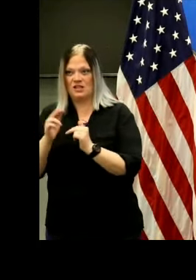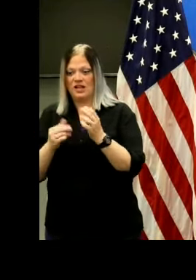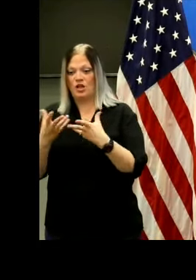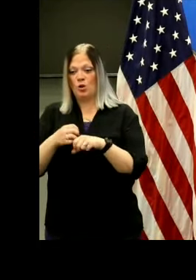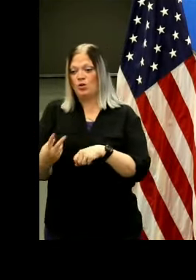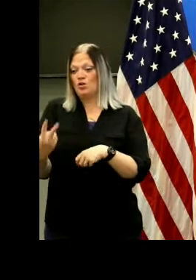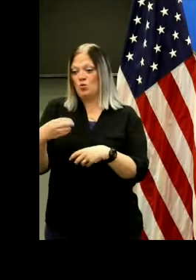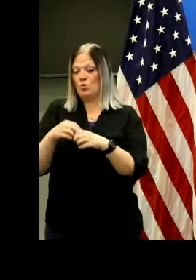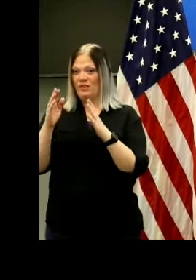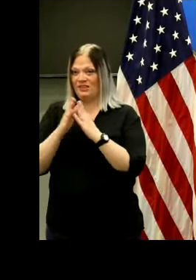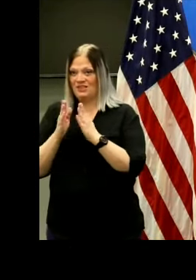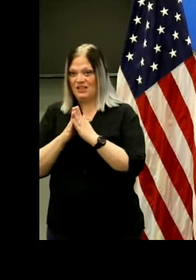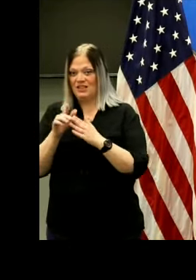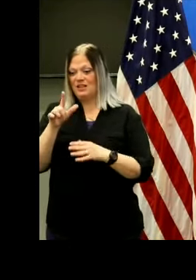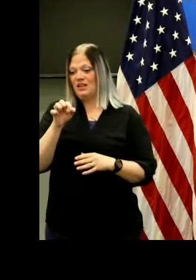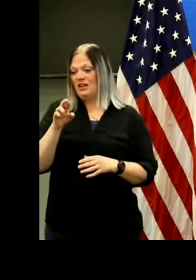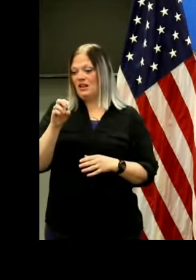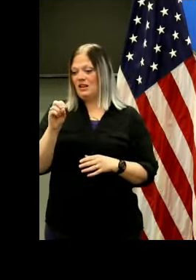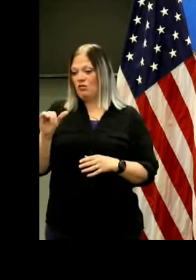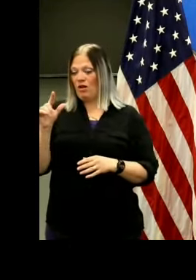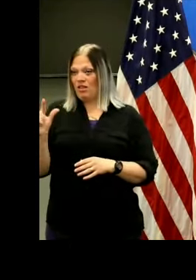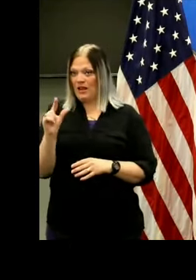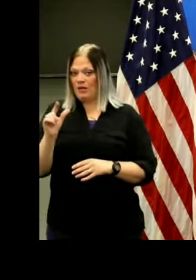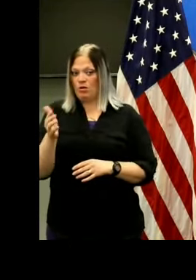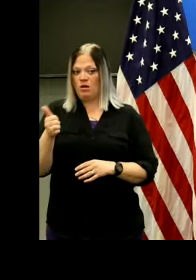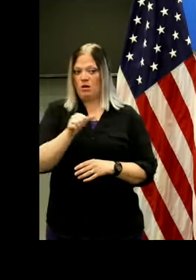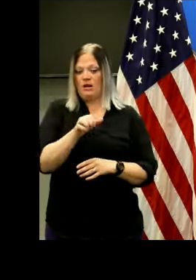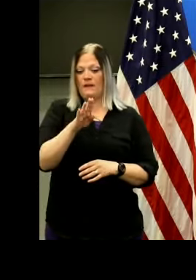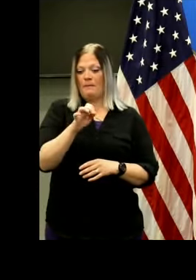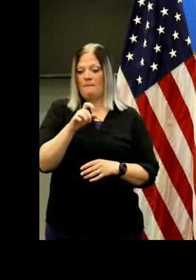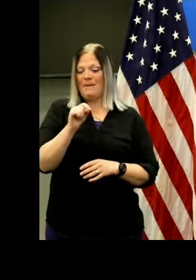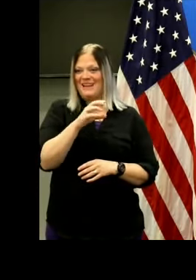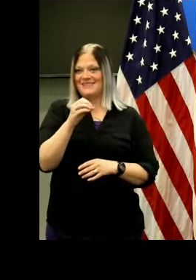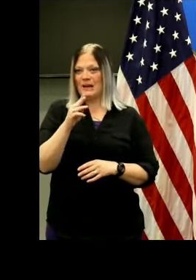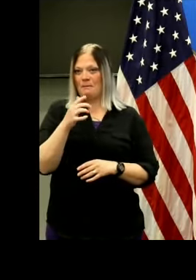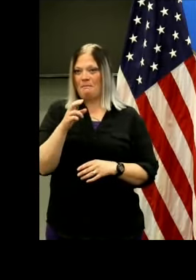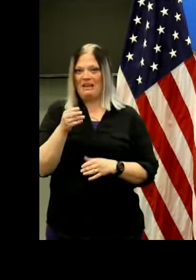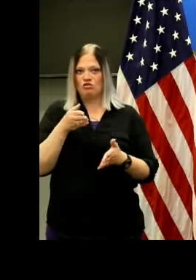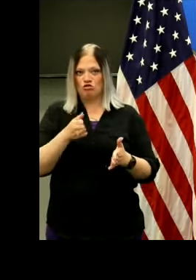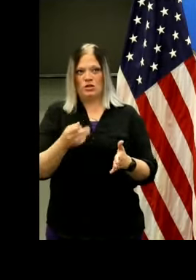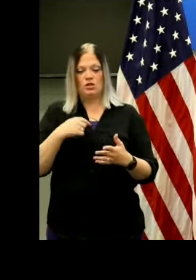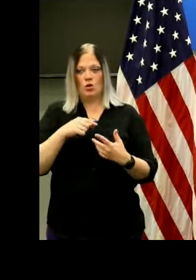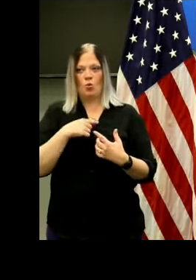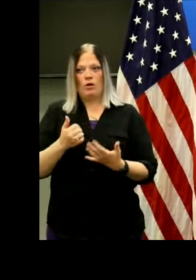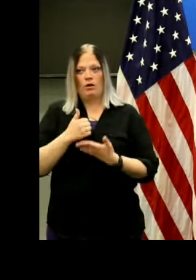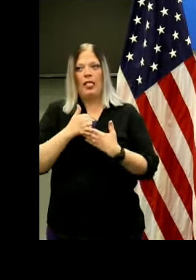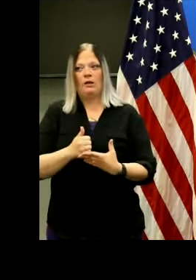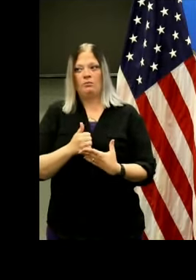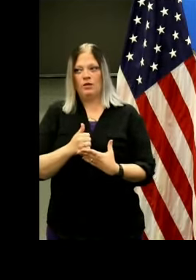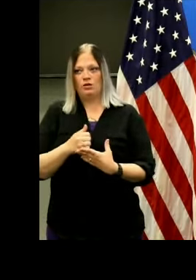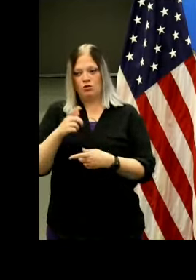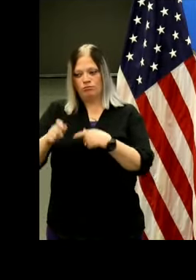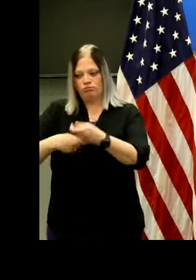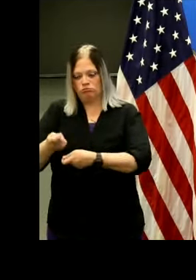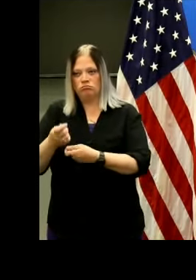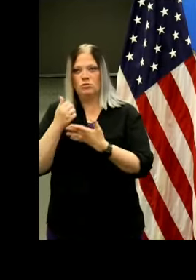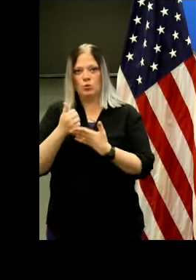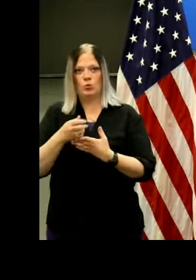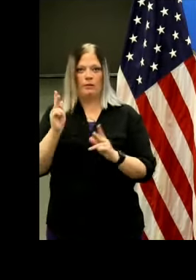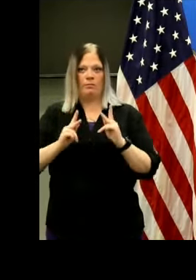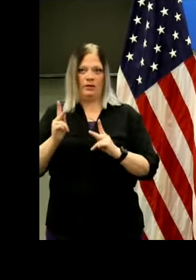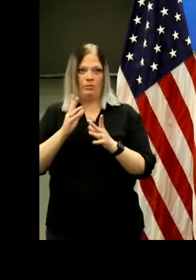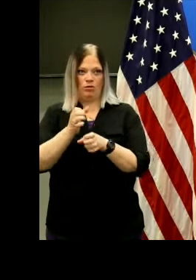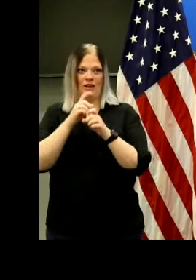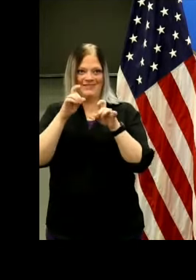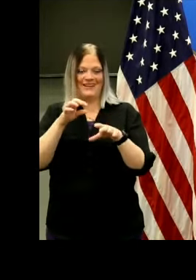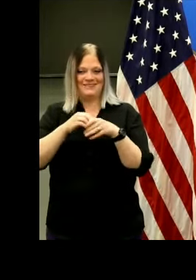city, one at the Leroy Close Library and the other on Best and Main Streets. So we're helping to fill that gap for help individuals get tested